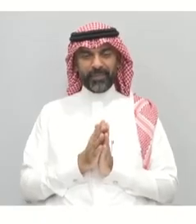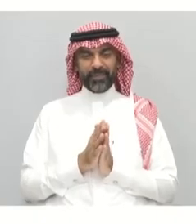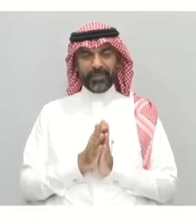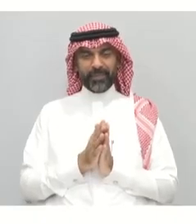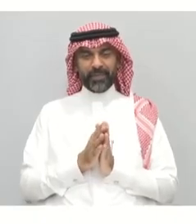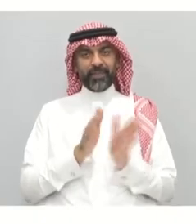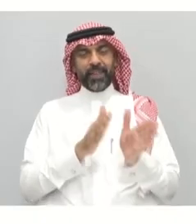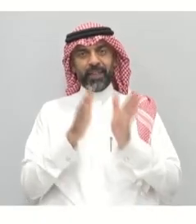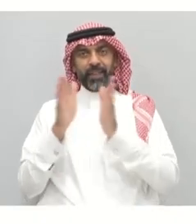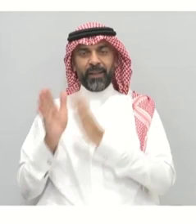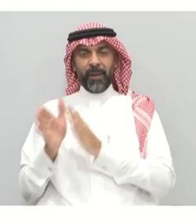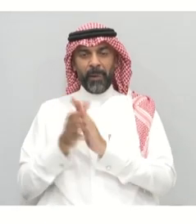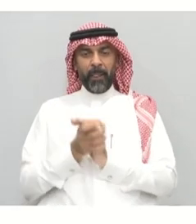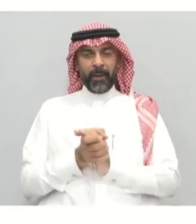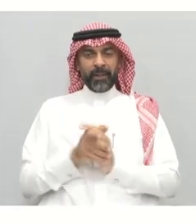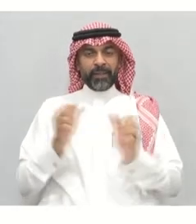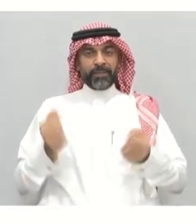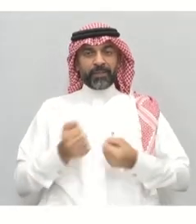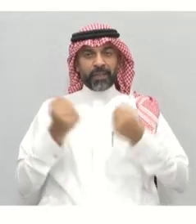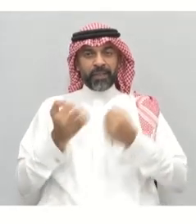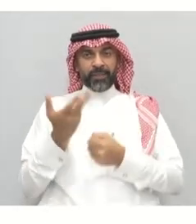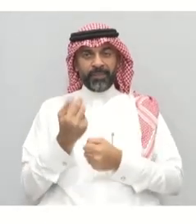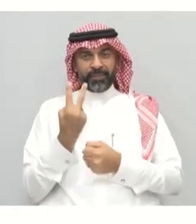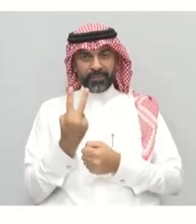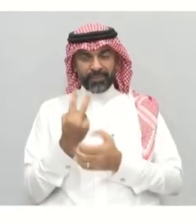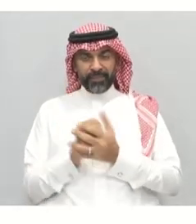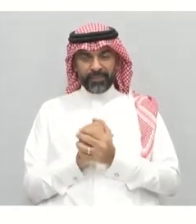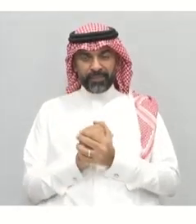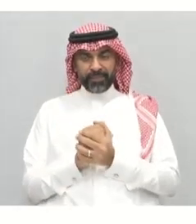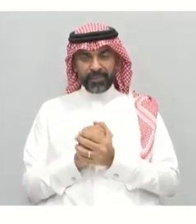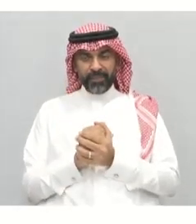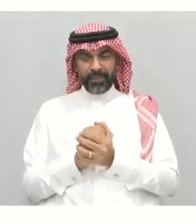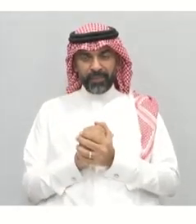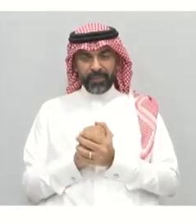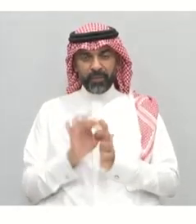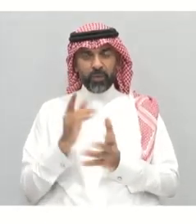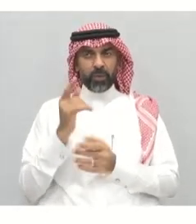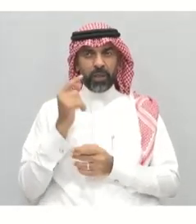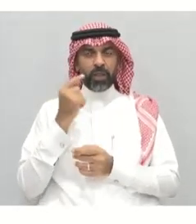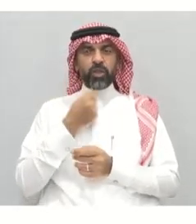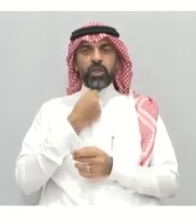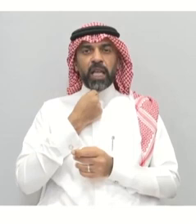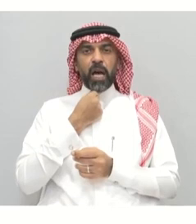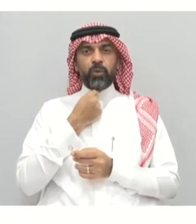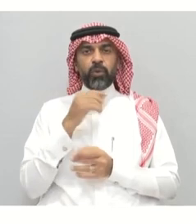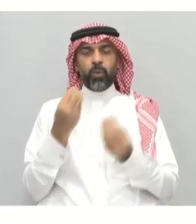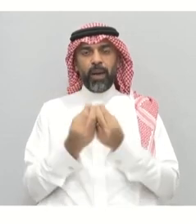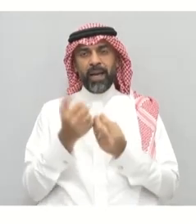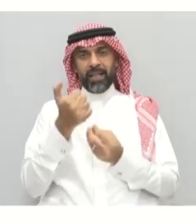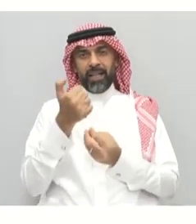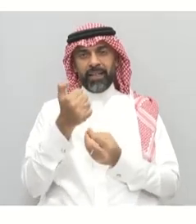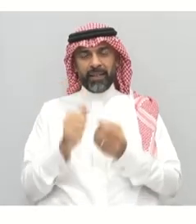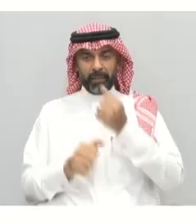Okay, my students. So look at exercise number two in your box. We have sounds and letters. Okay, sounds and